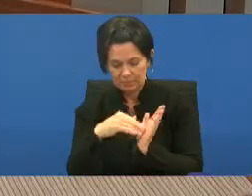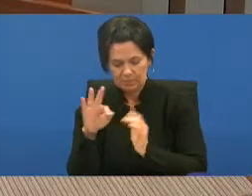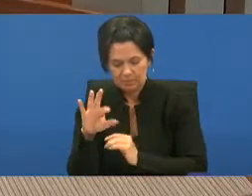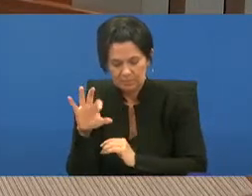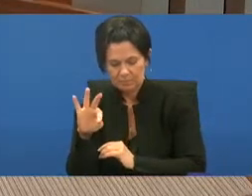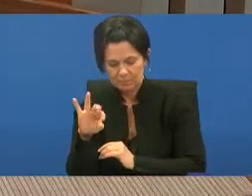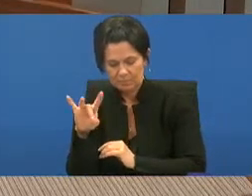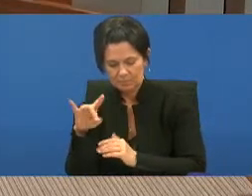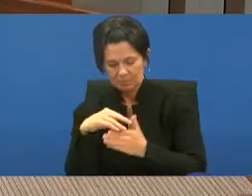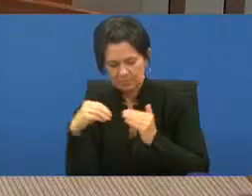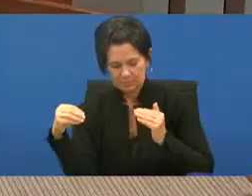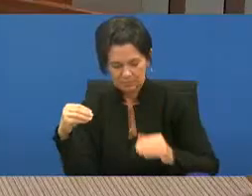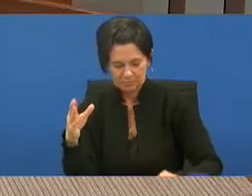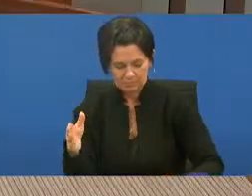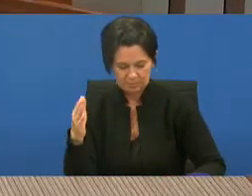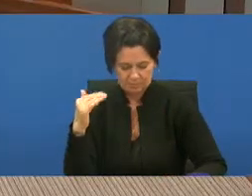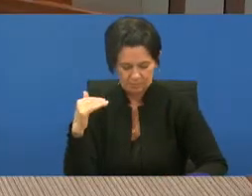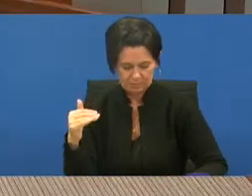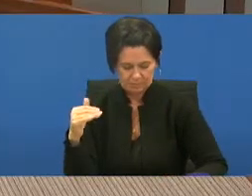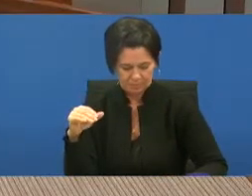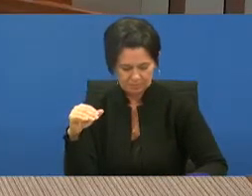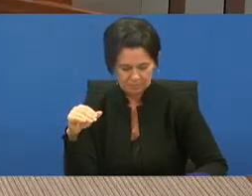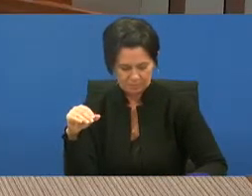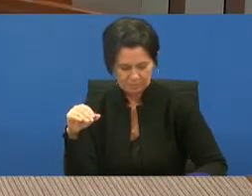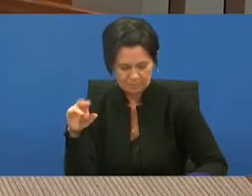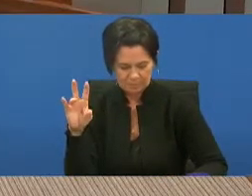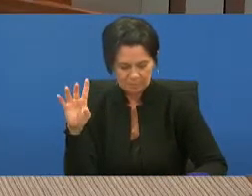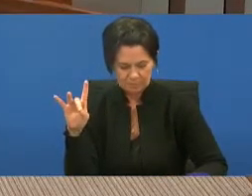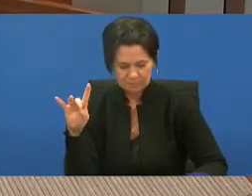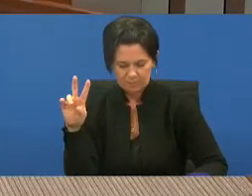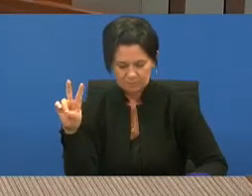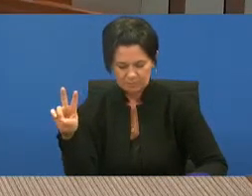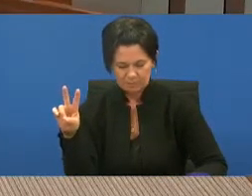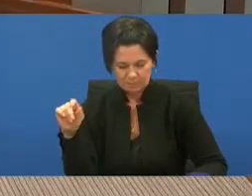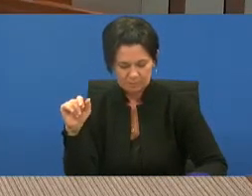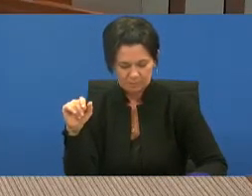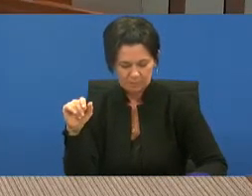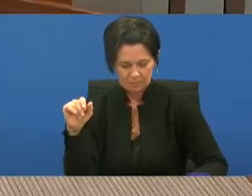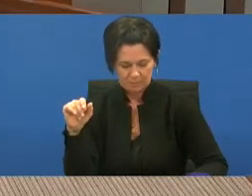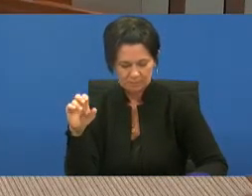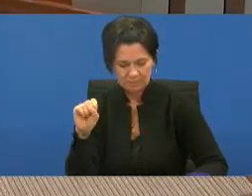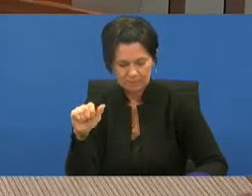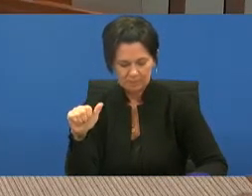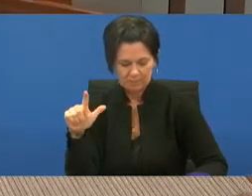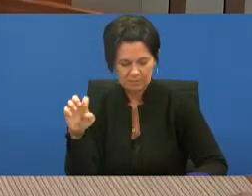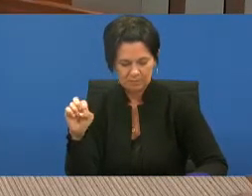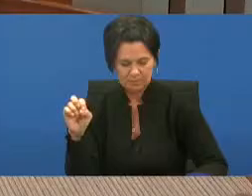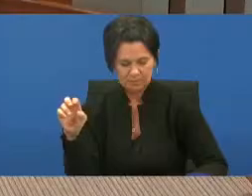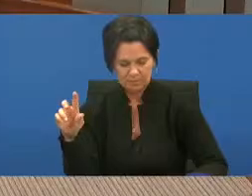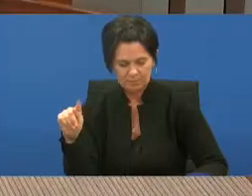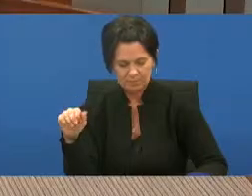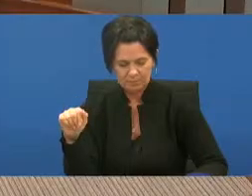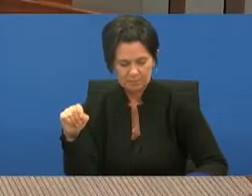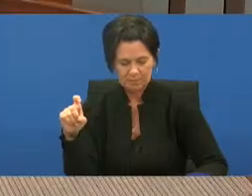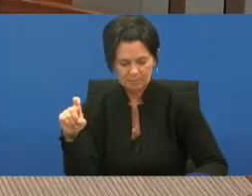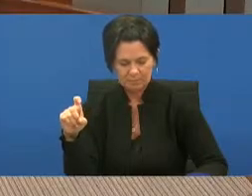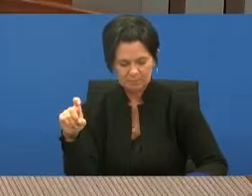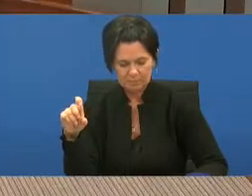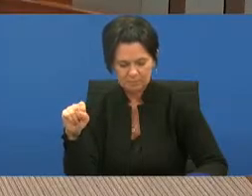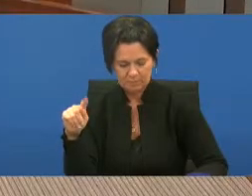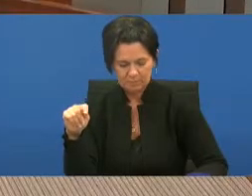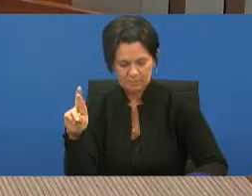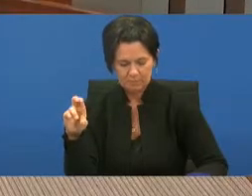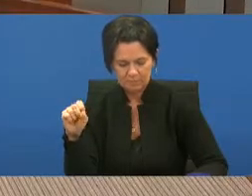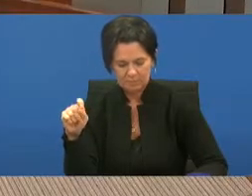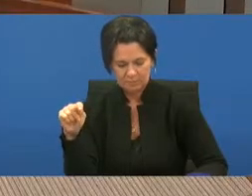Seeing none, we'll go to council. Motion by Councilwoman Adams, second by Councilman Moak. Any opposed? Motion carries. Item 82, Sales Tax Street and